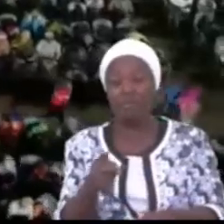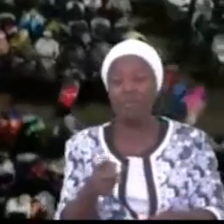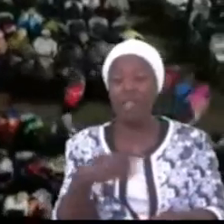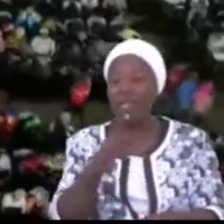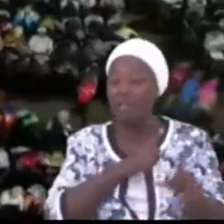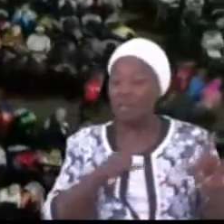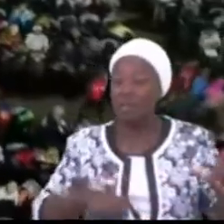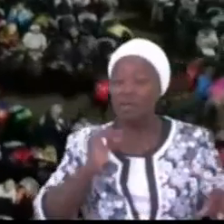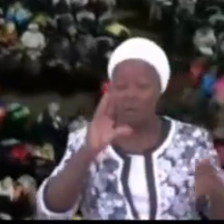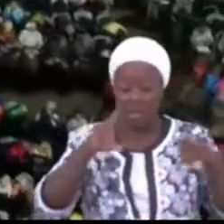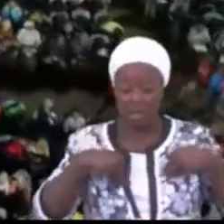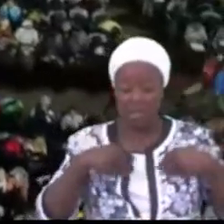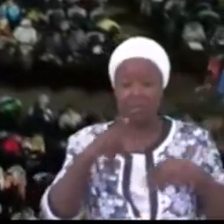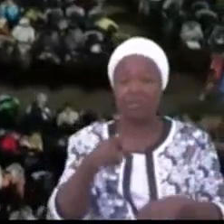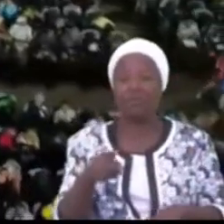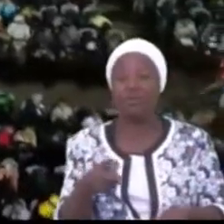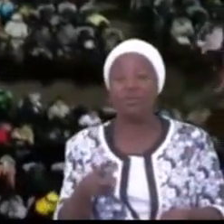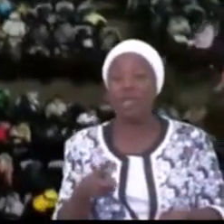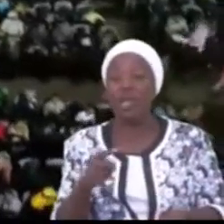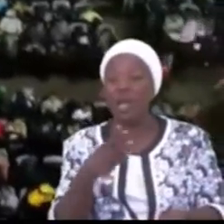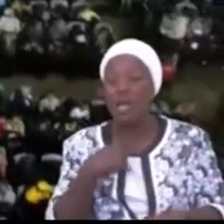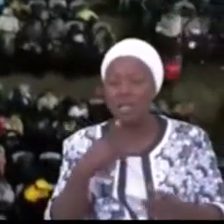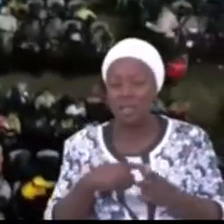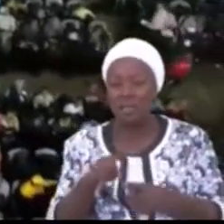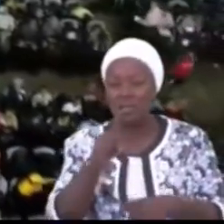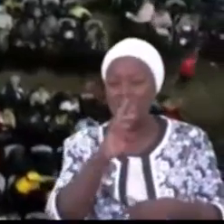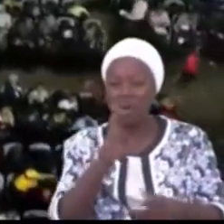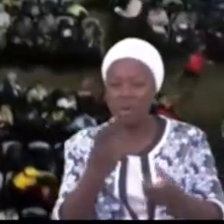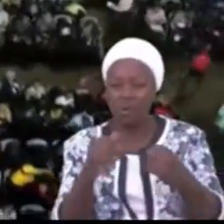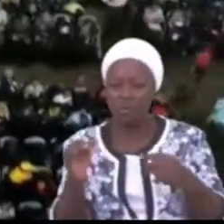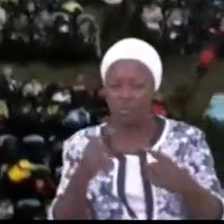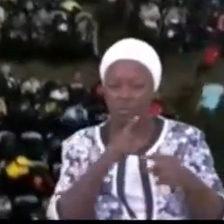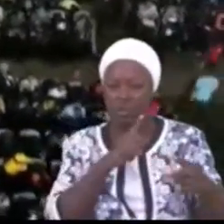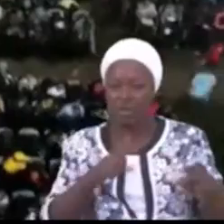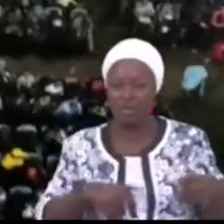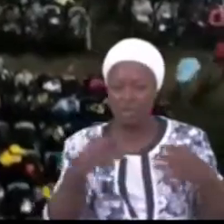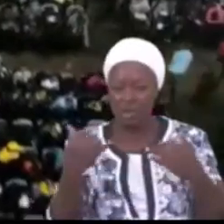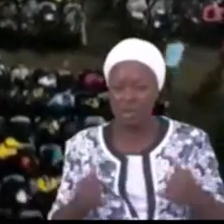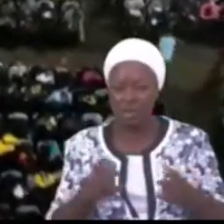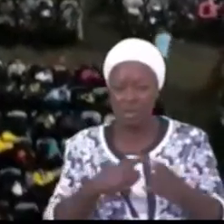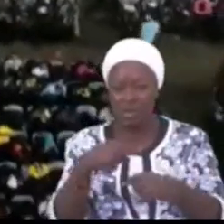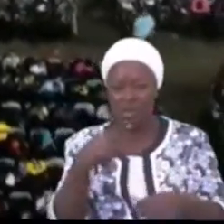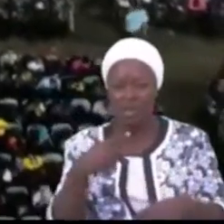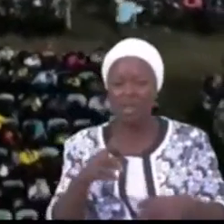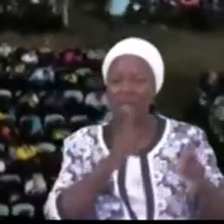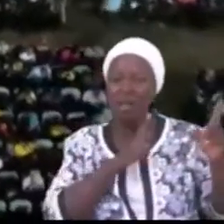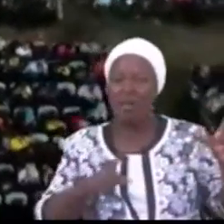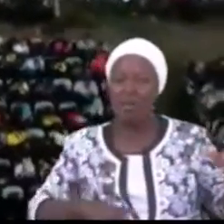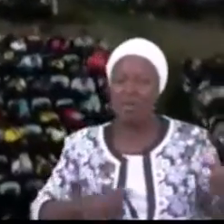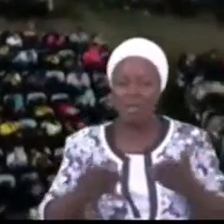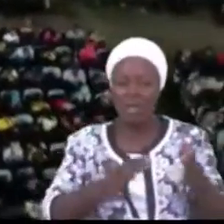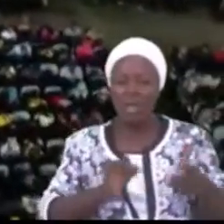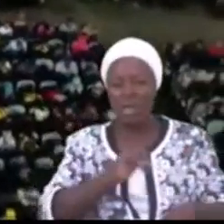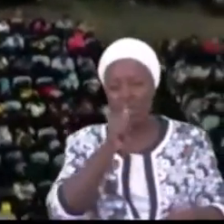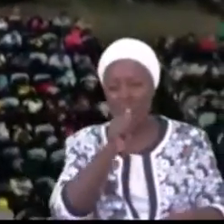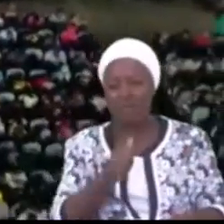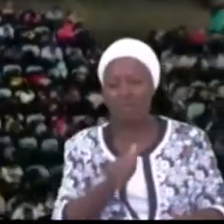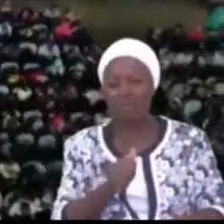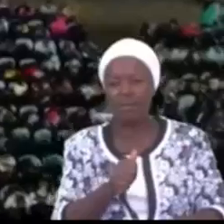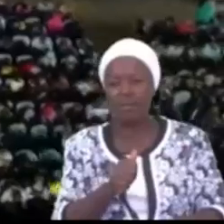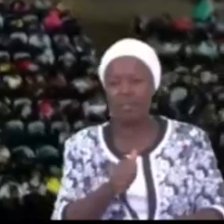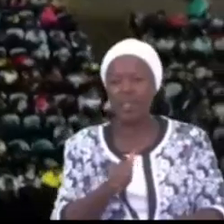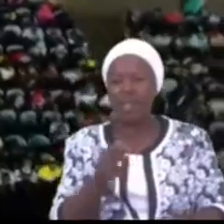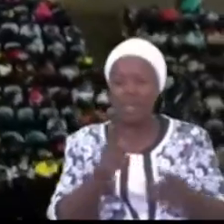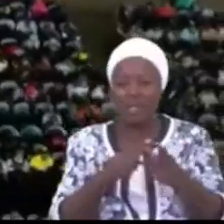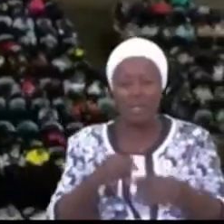Lord will receive you. And if you're coming to the Lord now, you're saying, Lord, here I am. I've had it before. I didn't